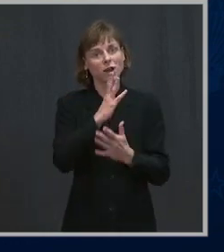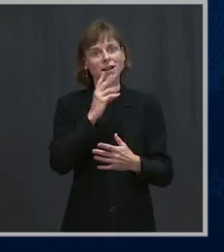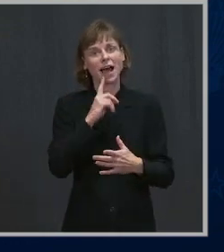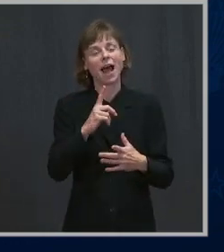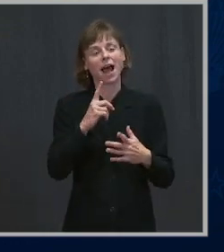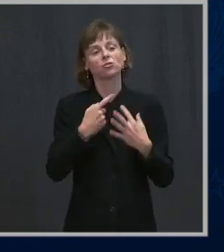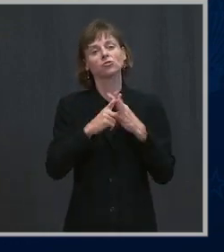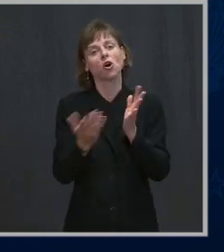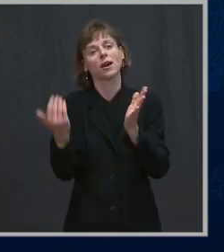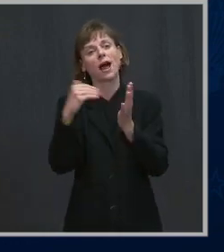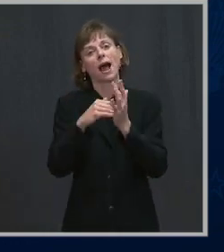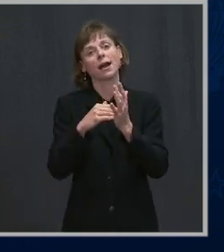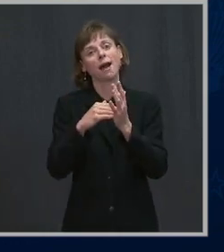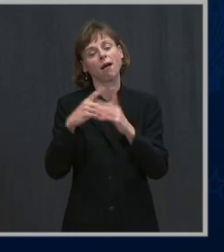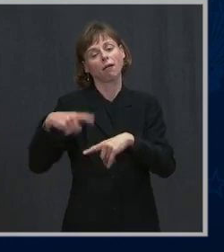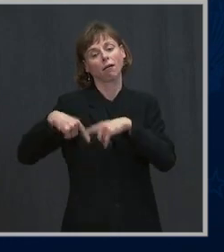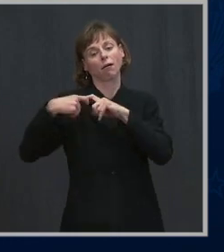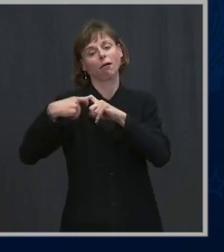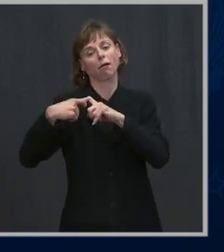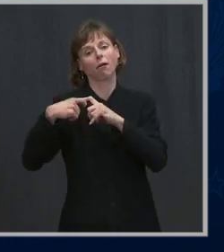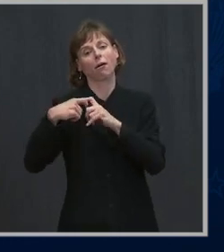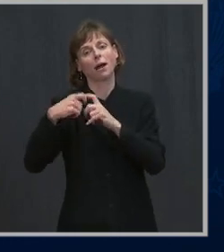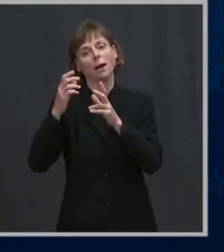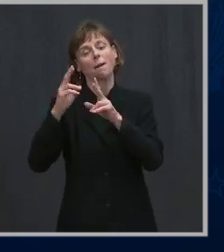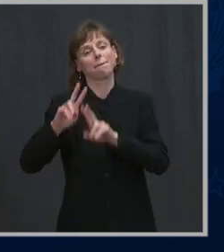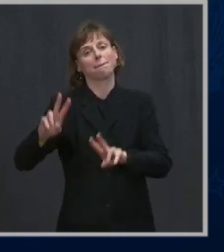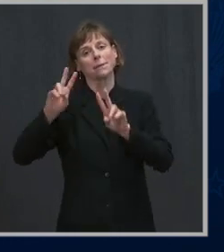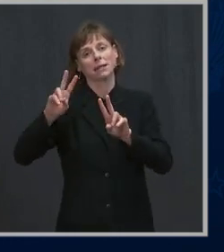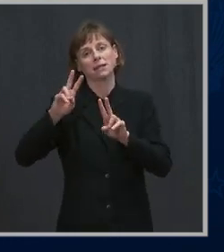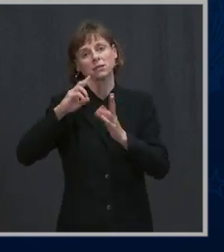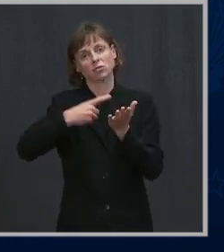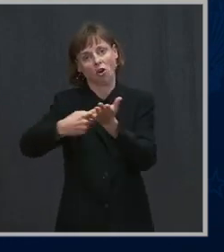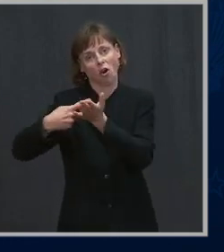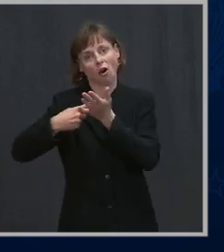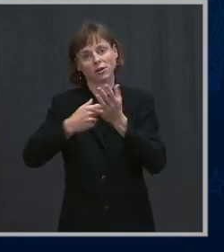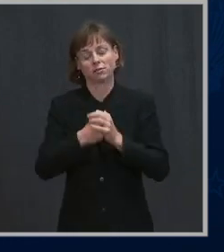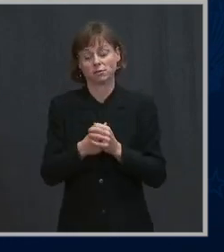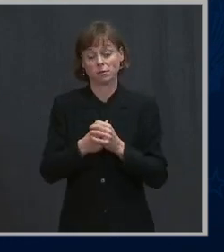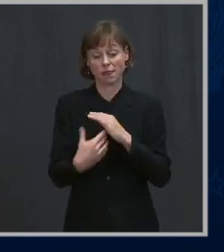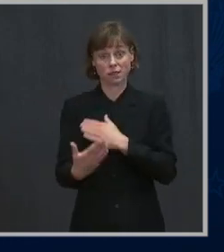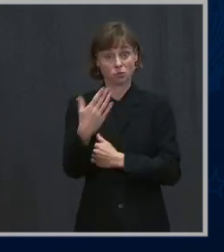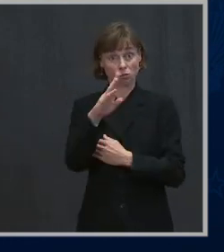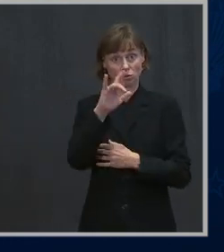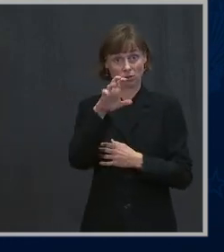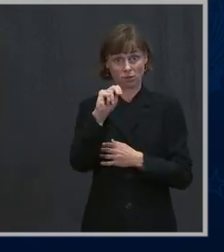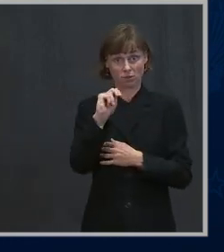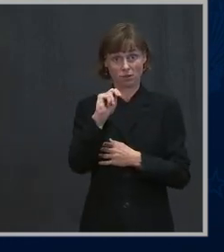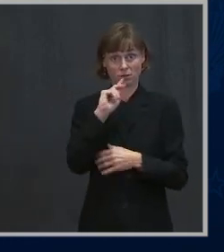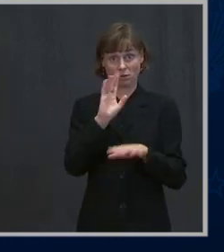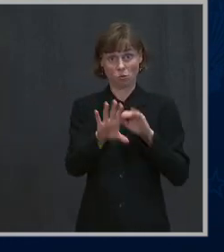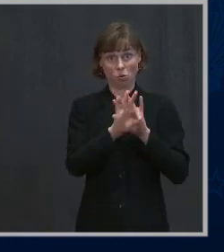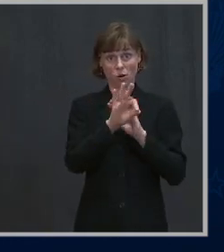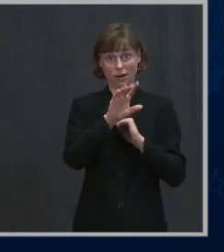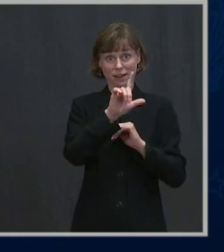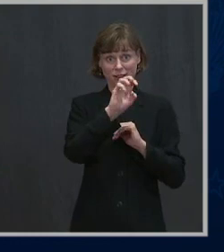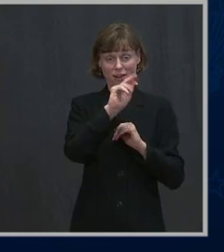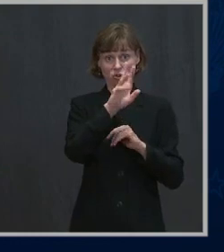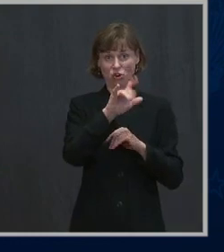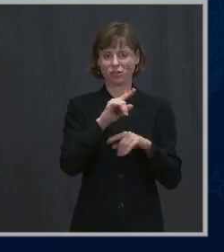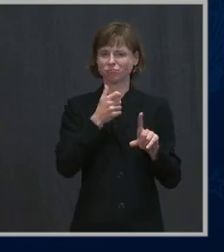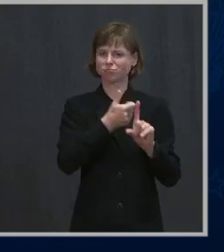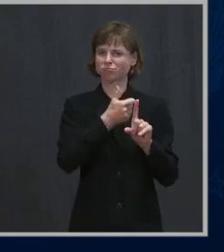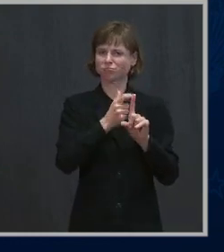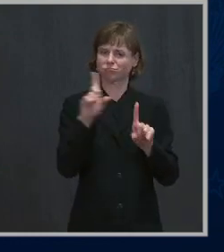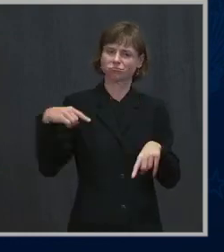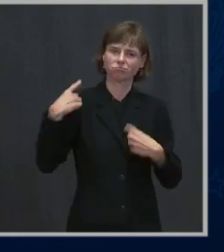talks this morning secretary blinken appointed tim lenderking a career foreign